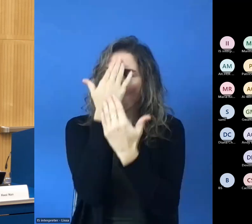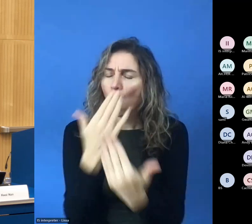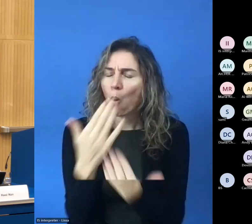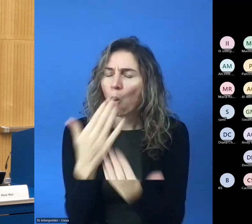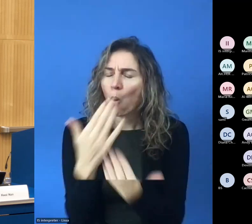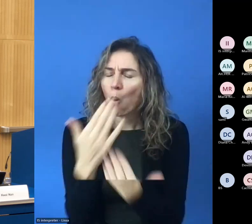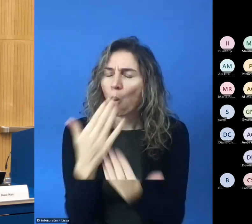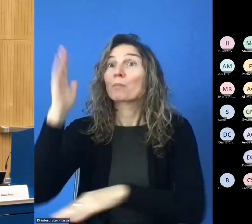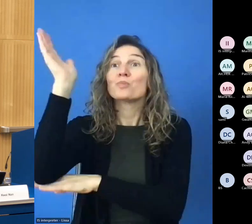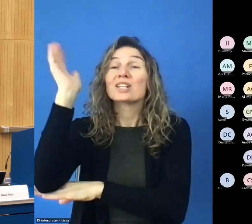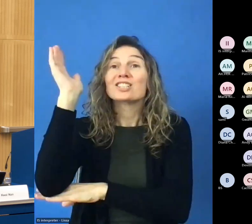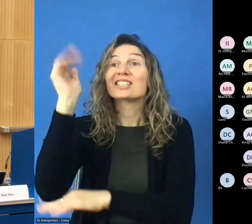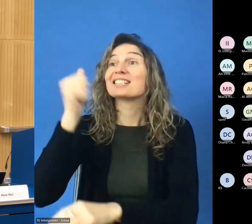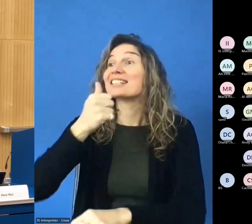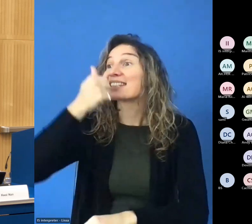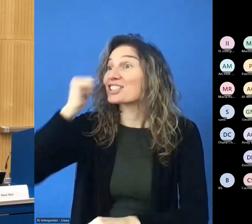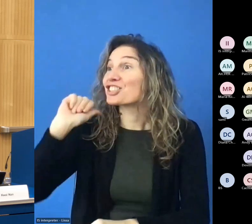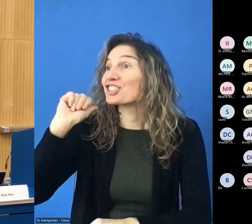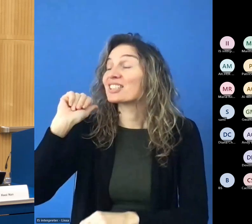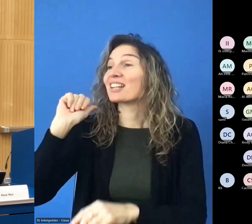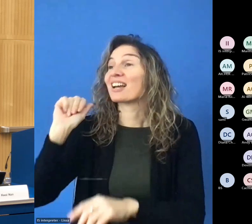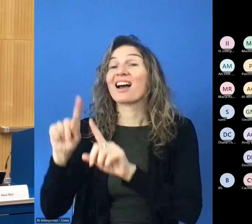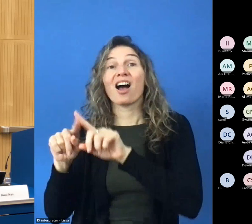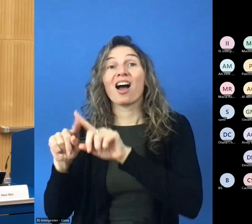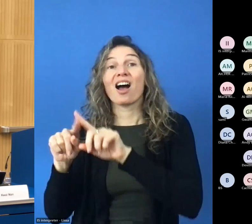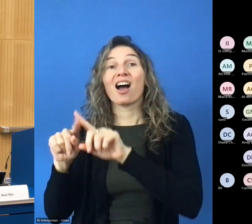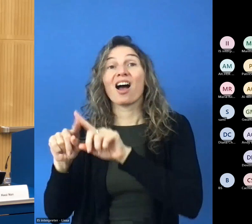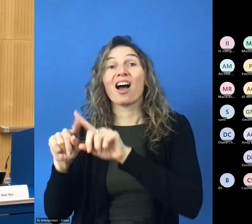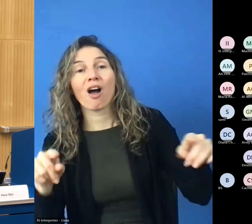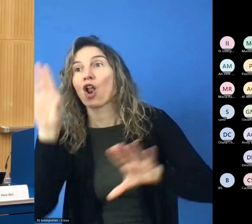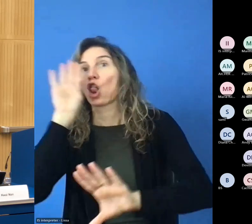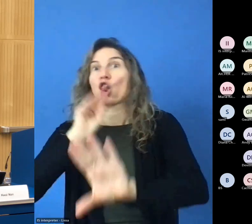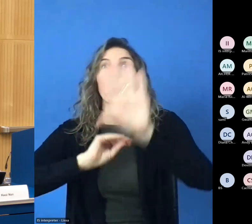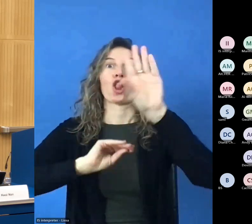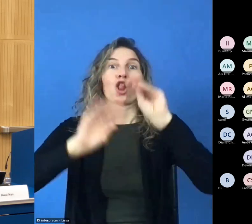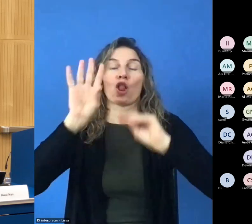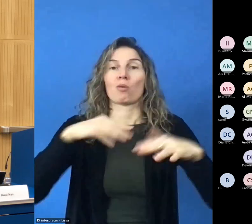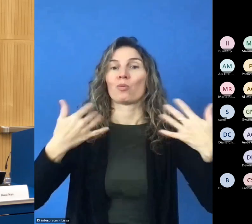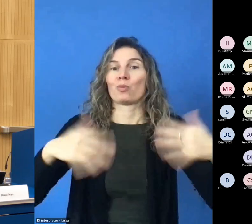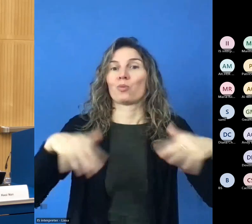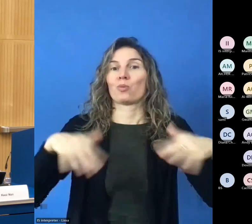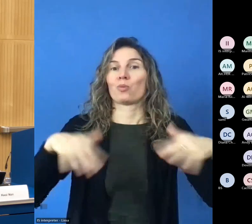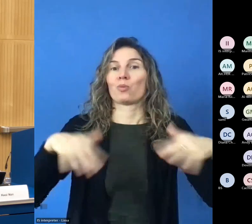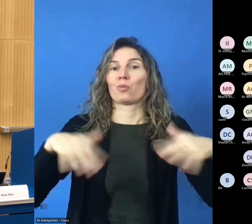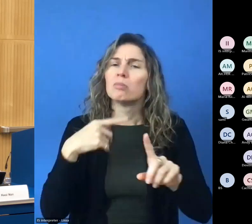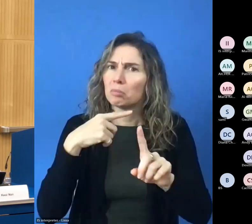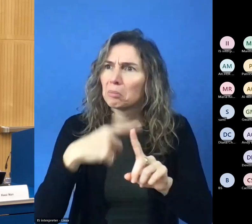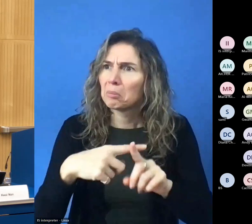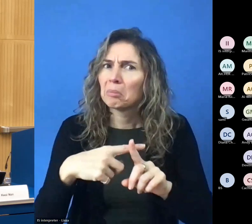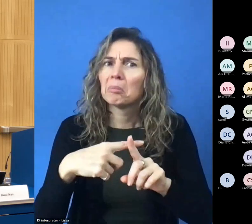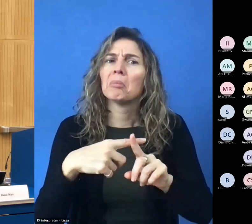presentations yesterday, others, and from the boot. I found some very helpful tool